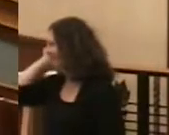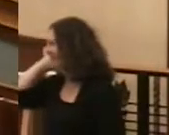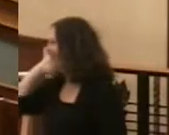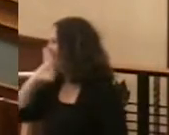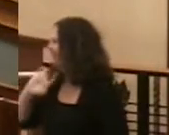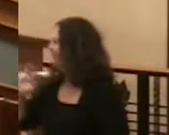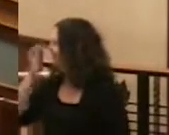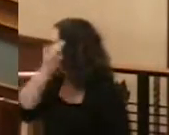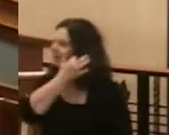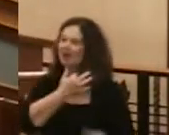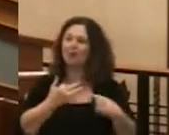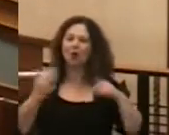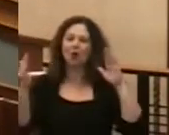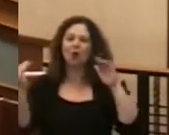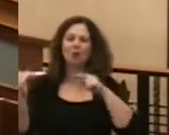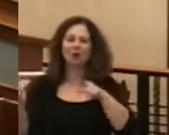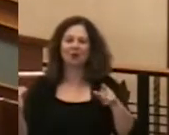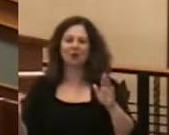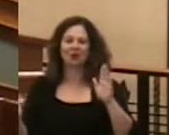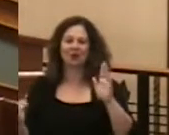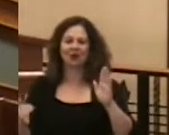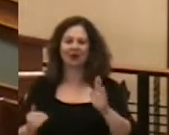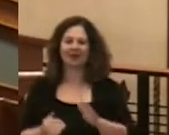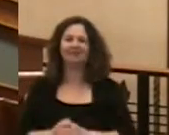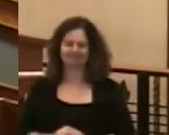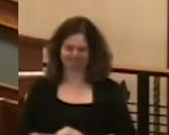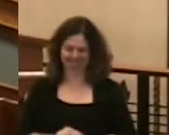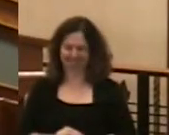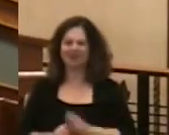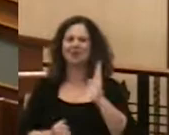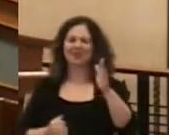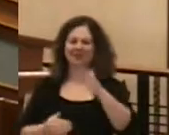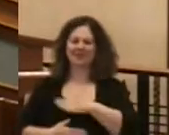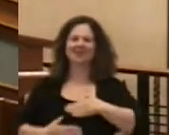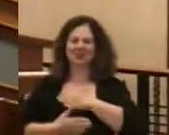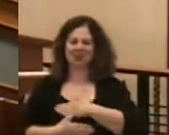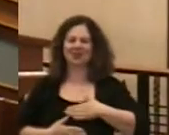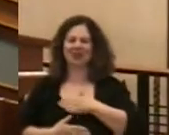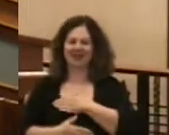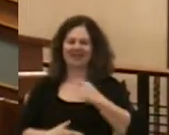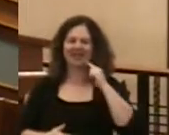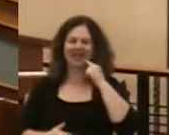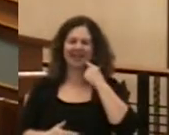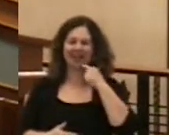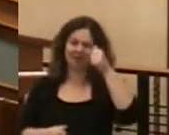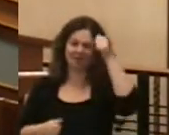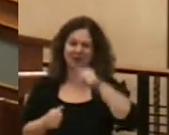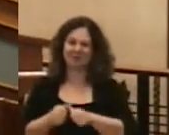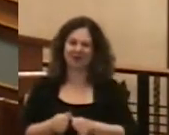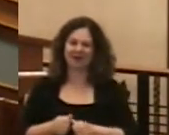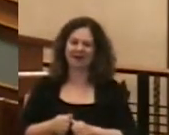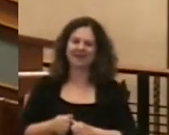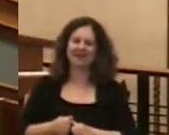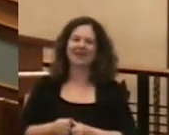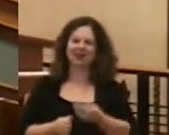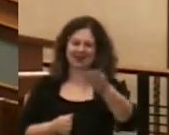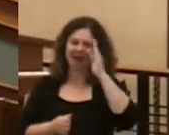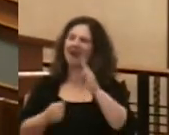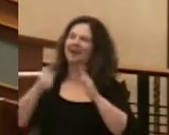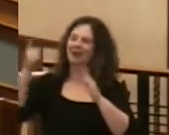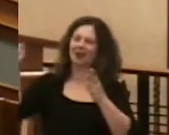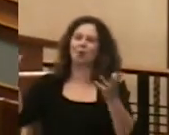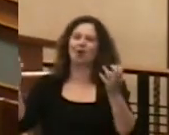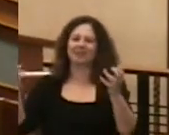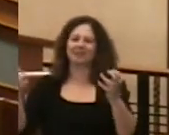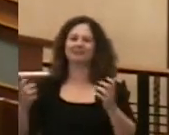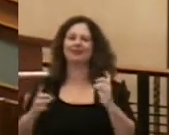And we hope that you will enjoy the candy and that you will remember that there is a God who wants to be